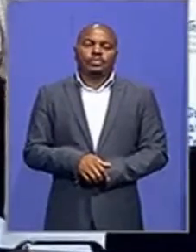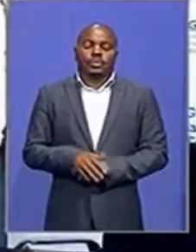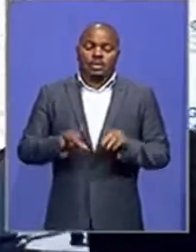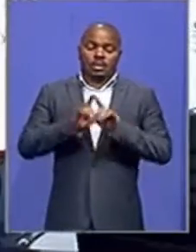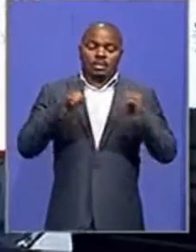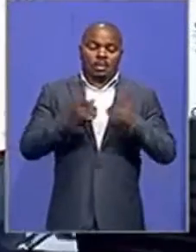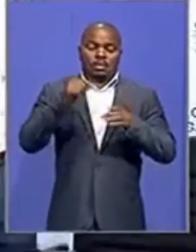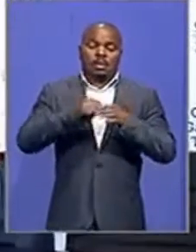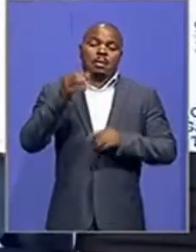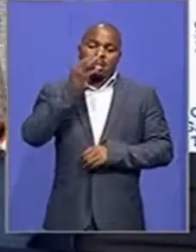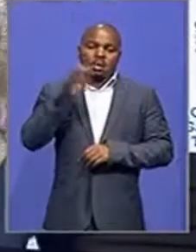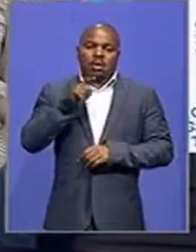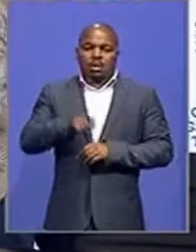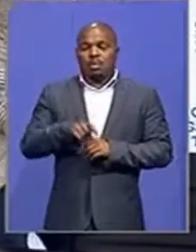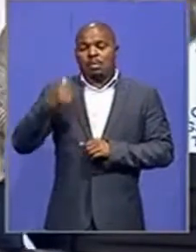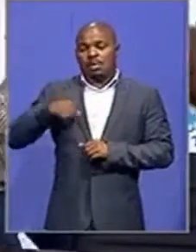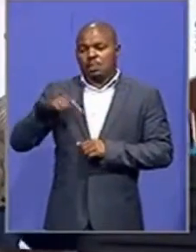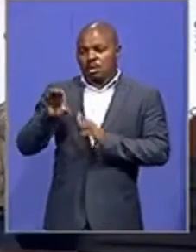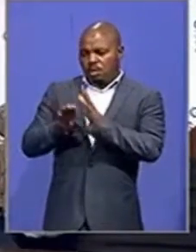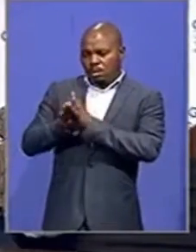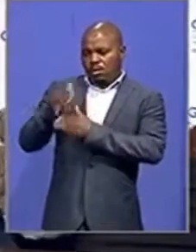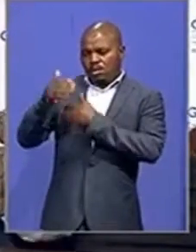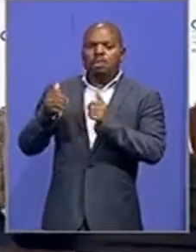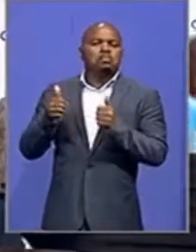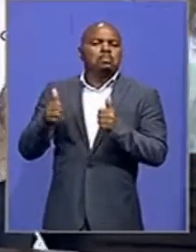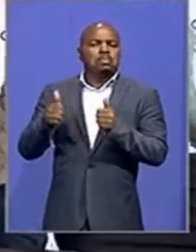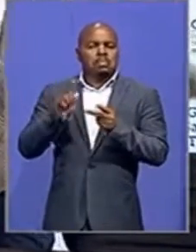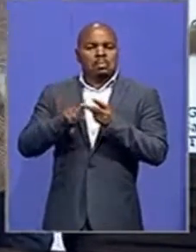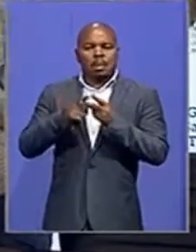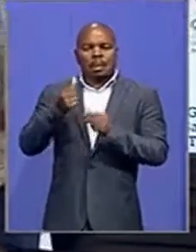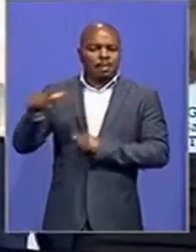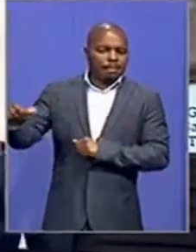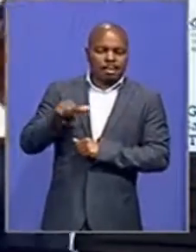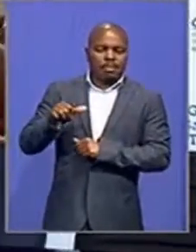boletse ha morero wa tlhabollo ya bomasepala o le motjheng le ho kgutliswa ha matlole.